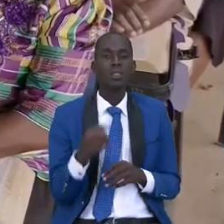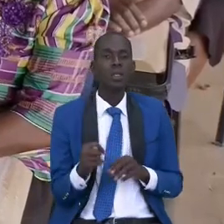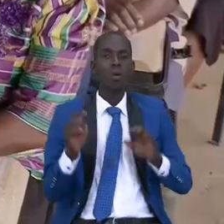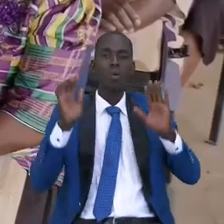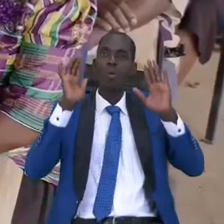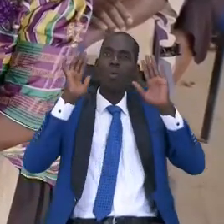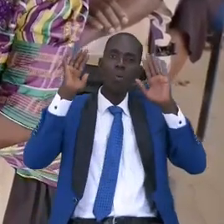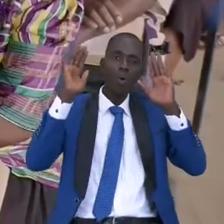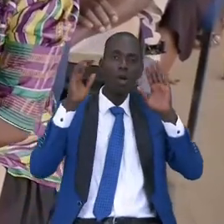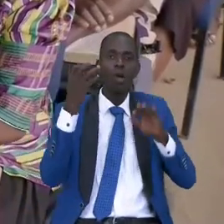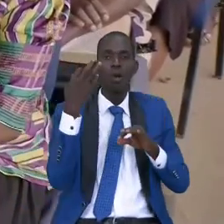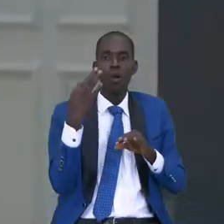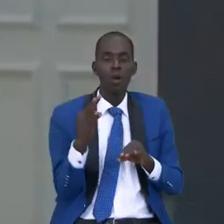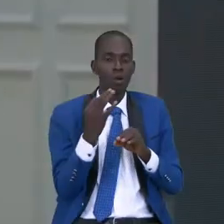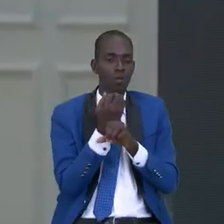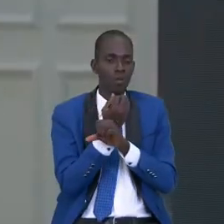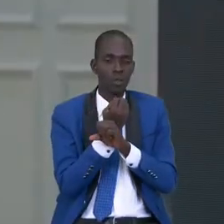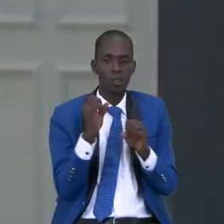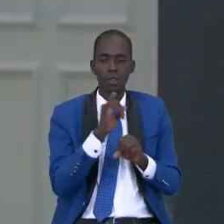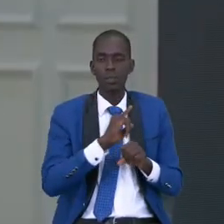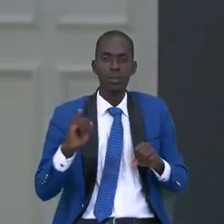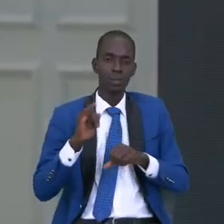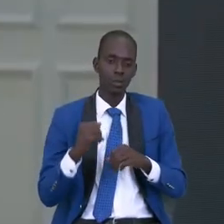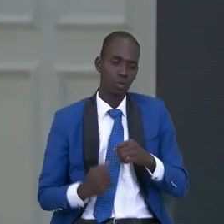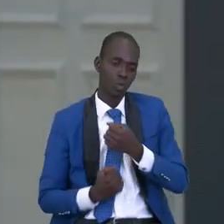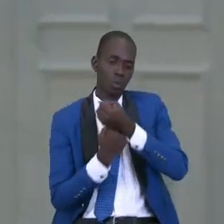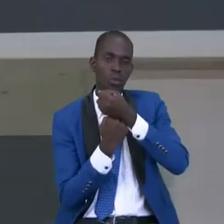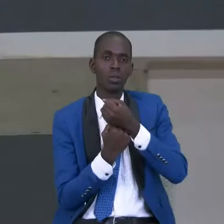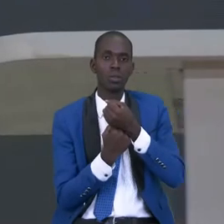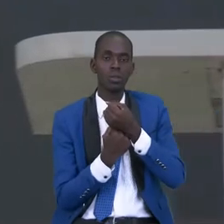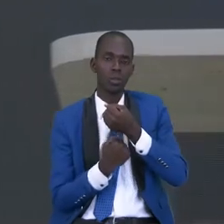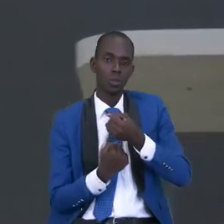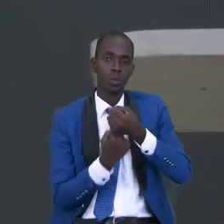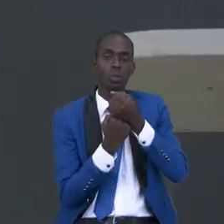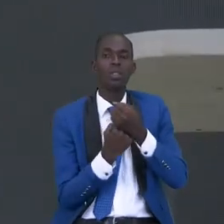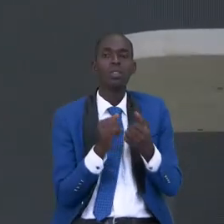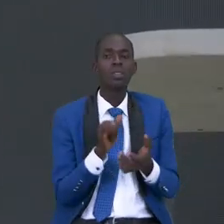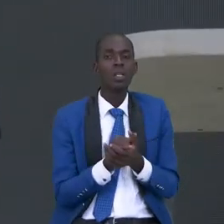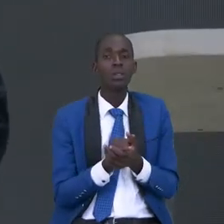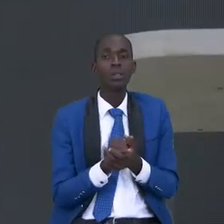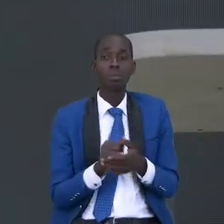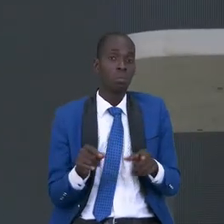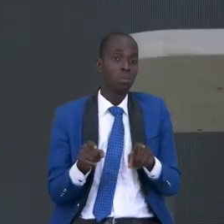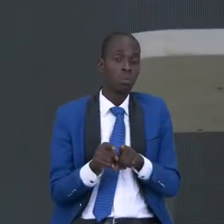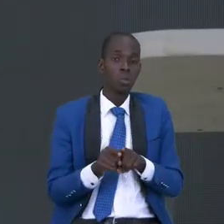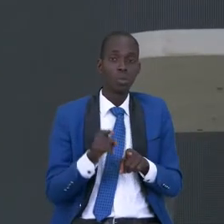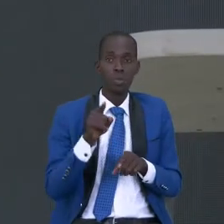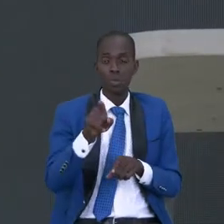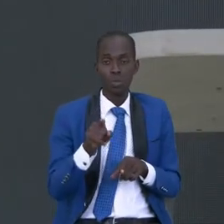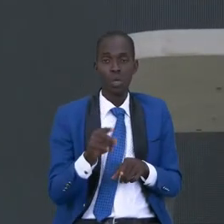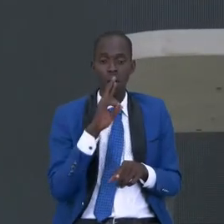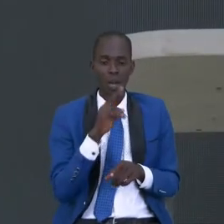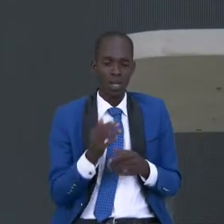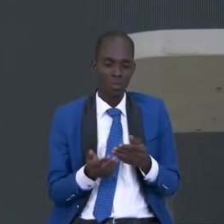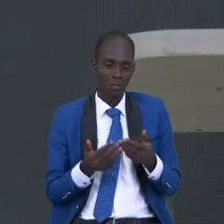wonder of saving succor, support, succor. That even if you're about to fall,